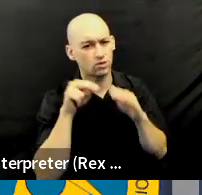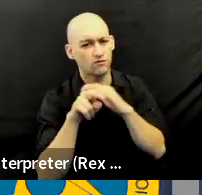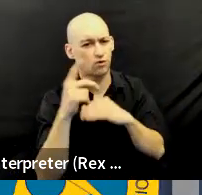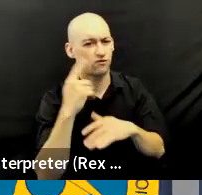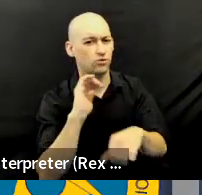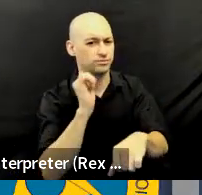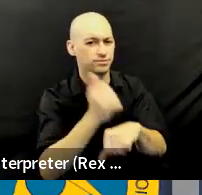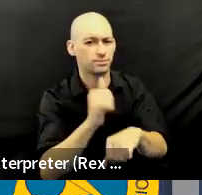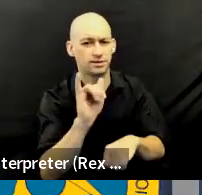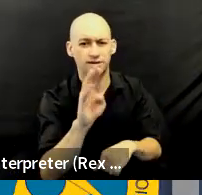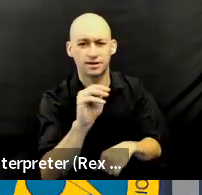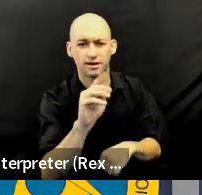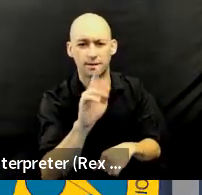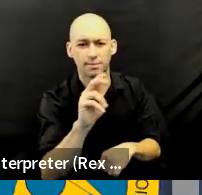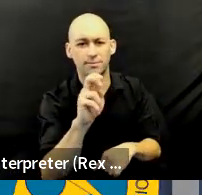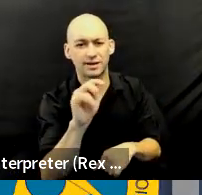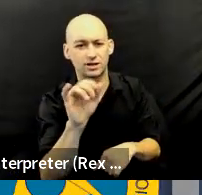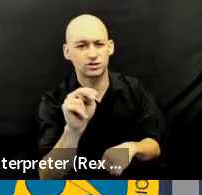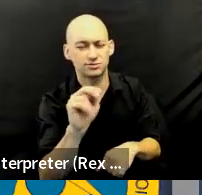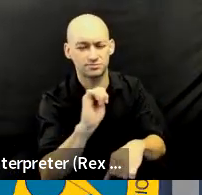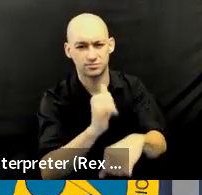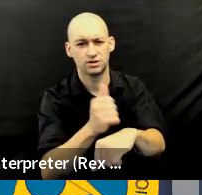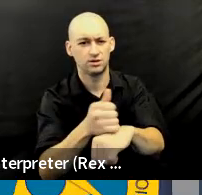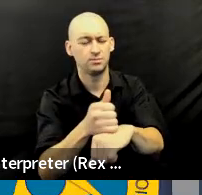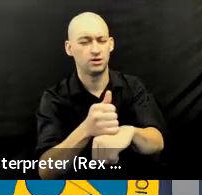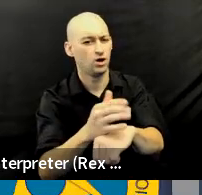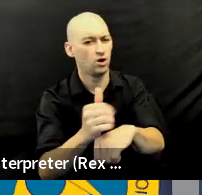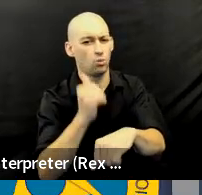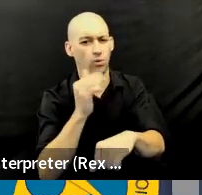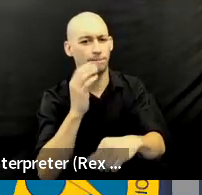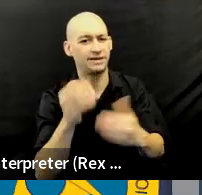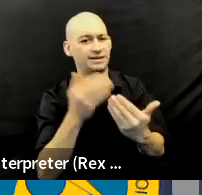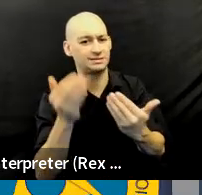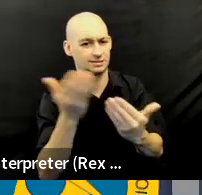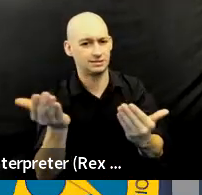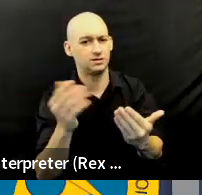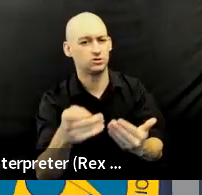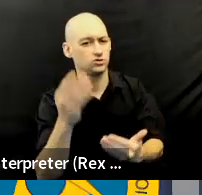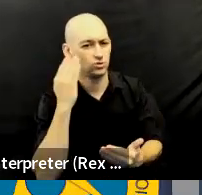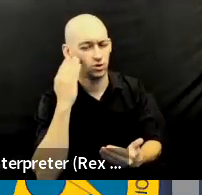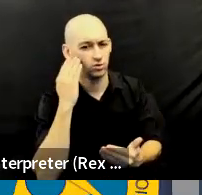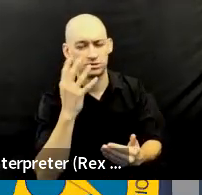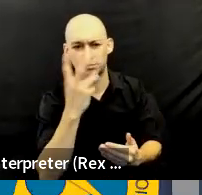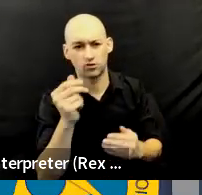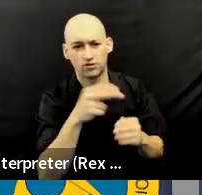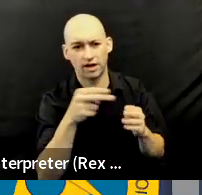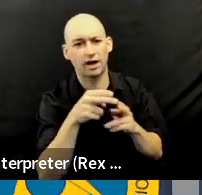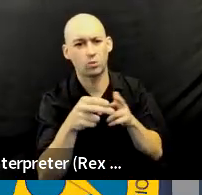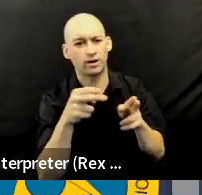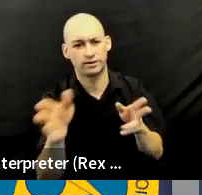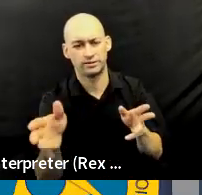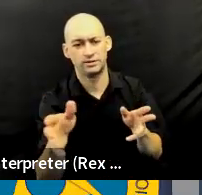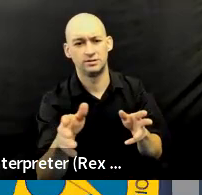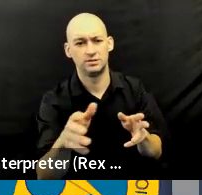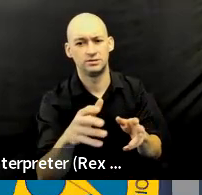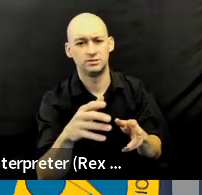implementation. It's not going to be easy because you know this corridor better than I do. It's a scenic highway. It's got a